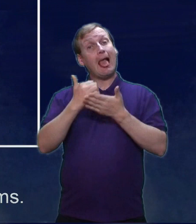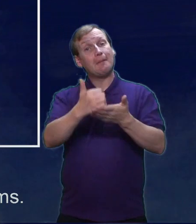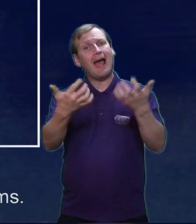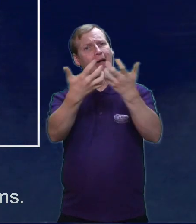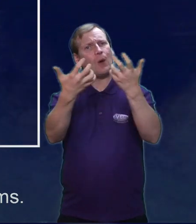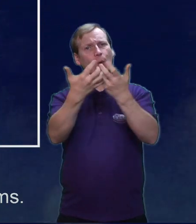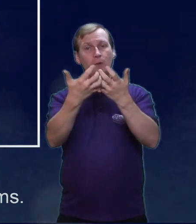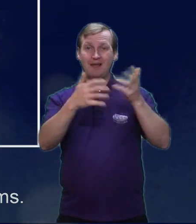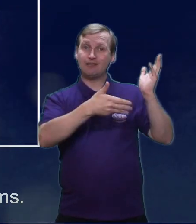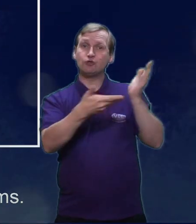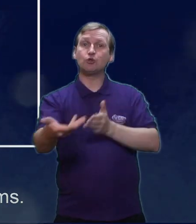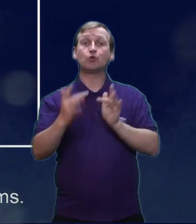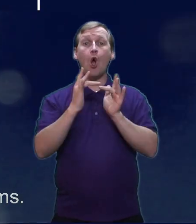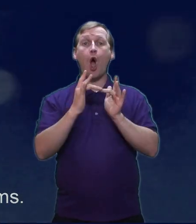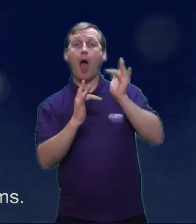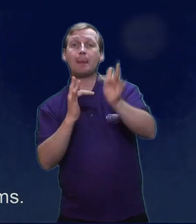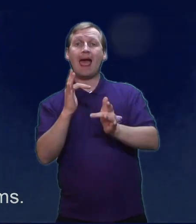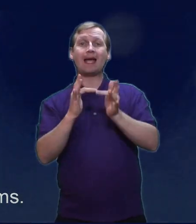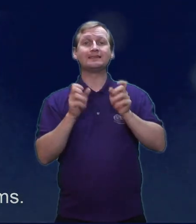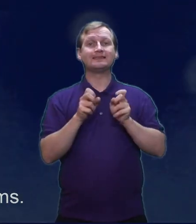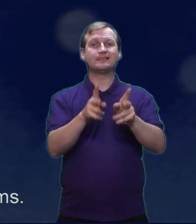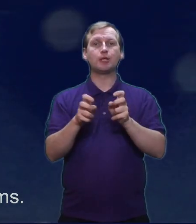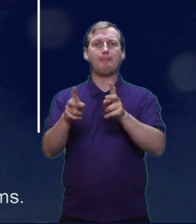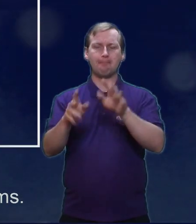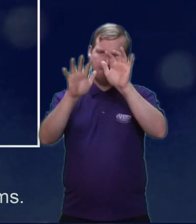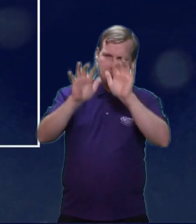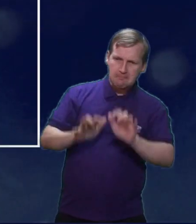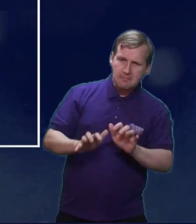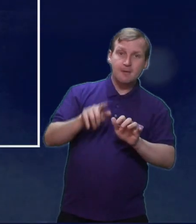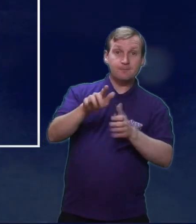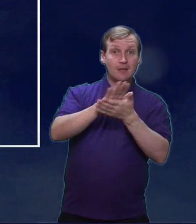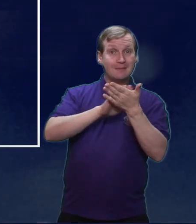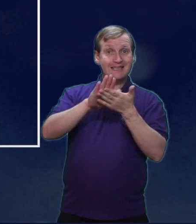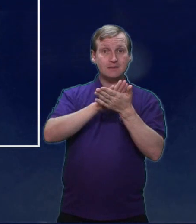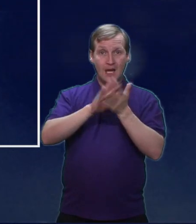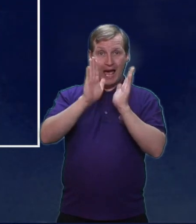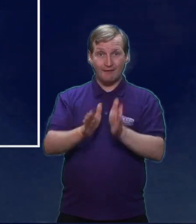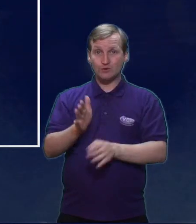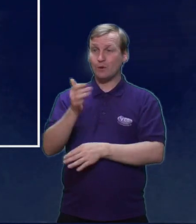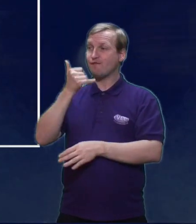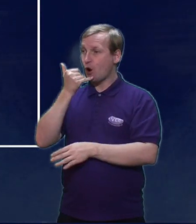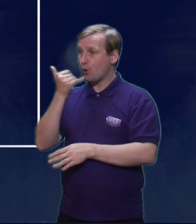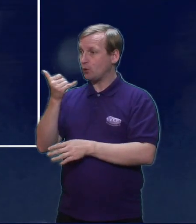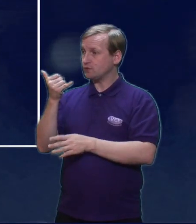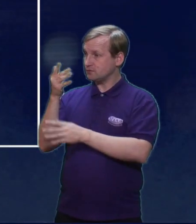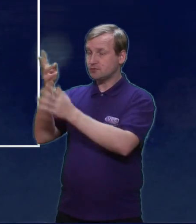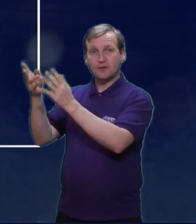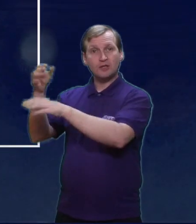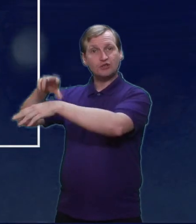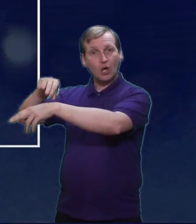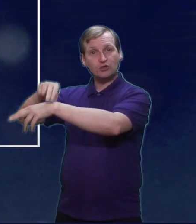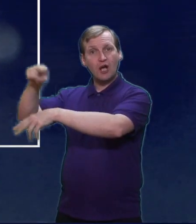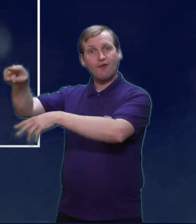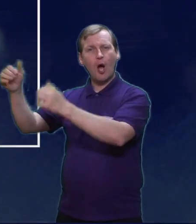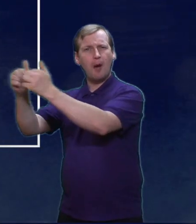help with this, GPs have introduced online systems. This also means you no longer have to phone